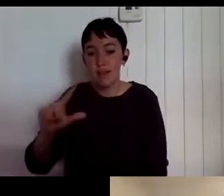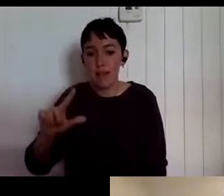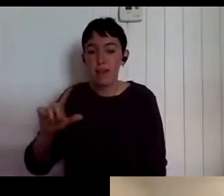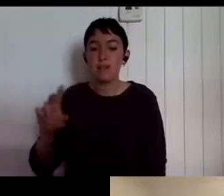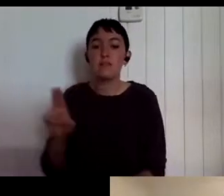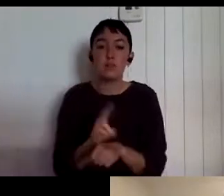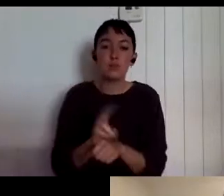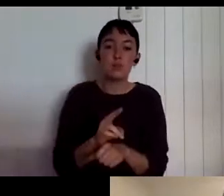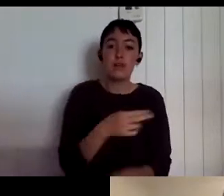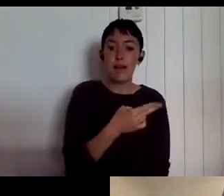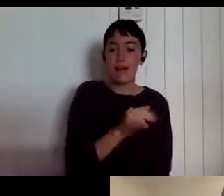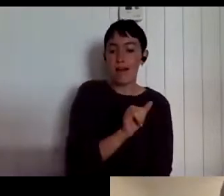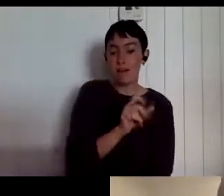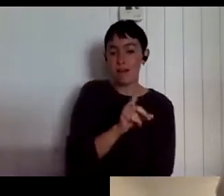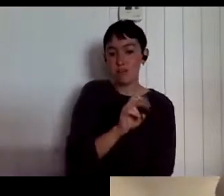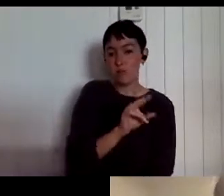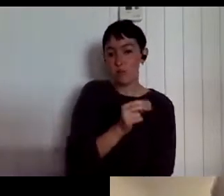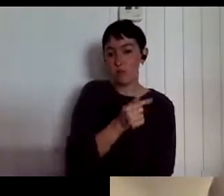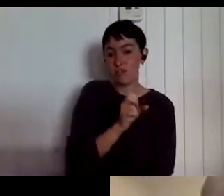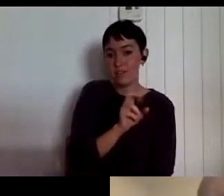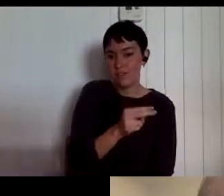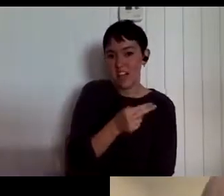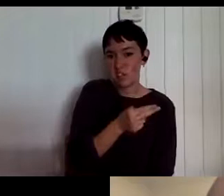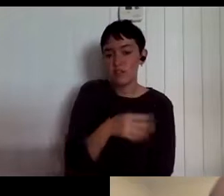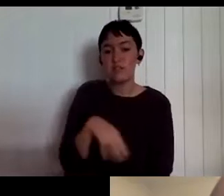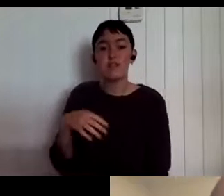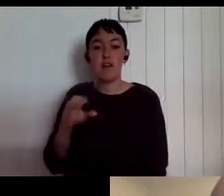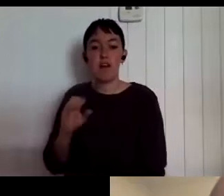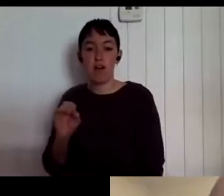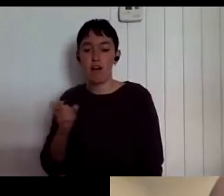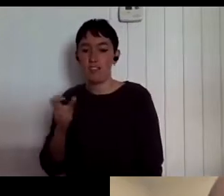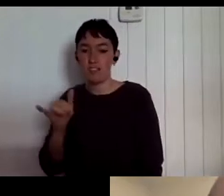itself and performing the reaction to make the energy.